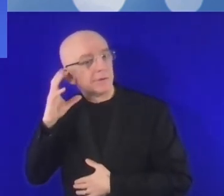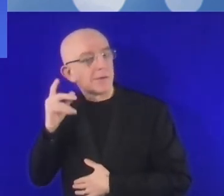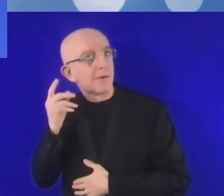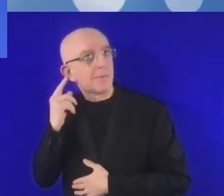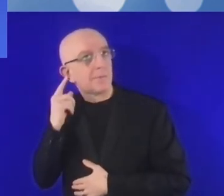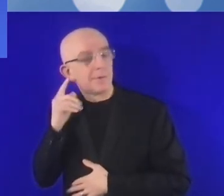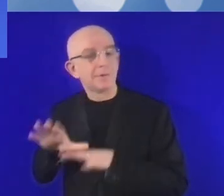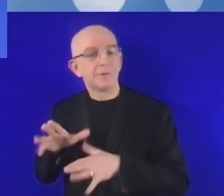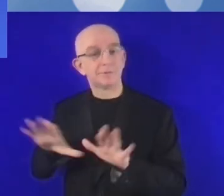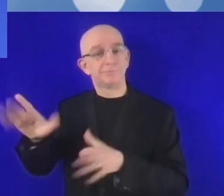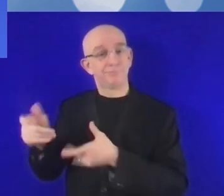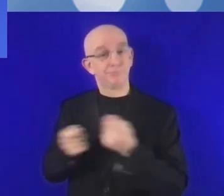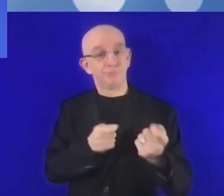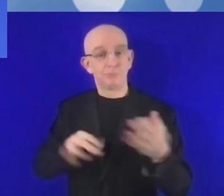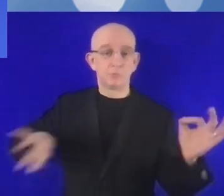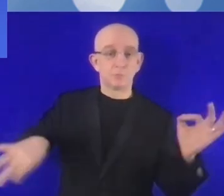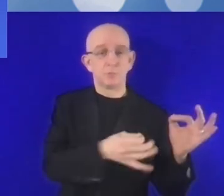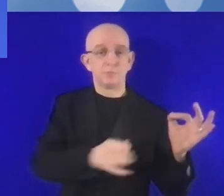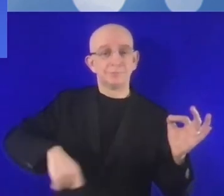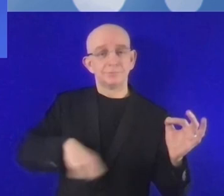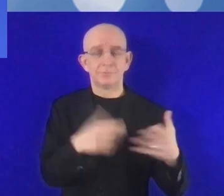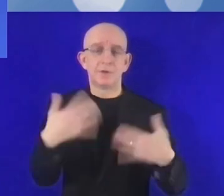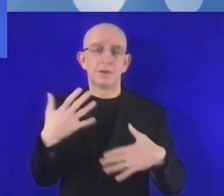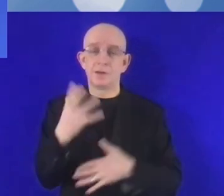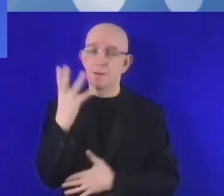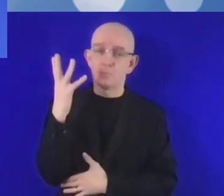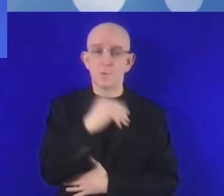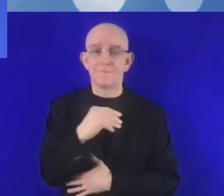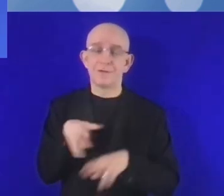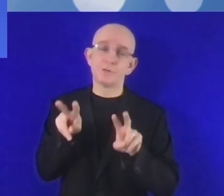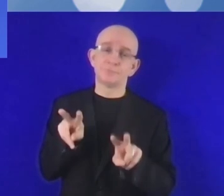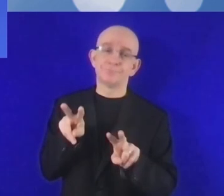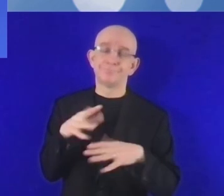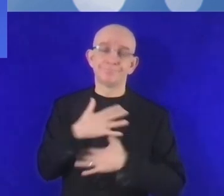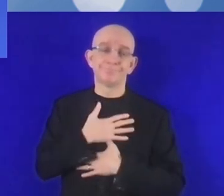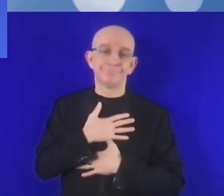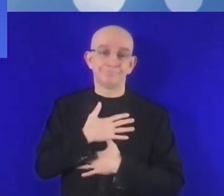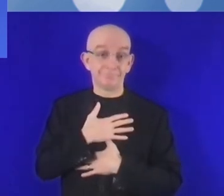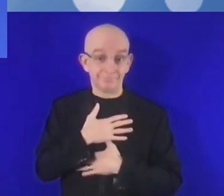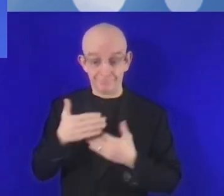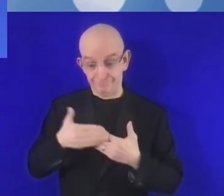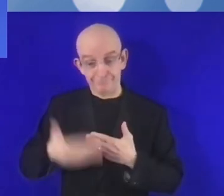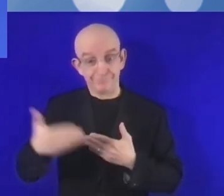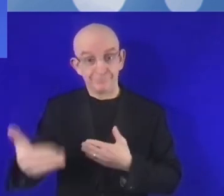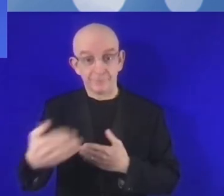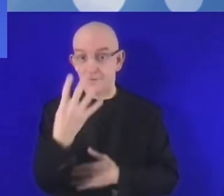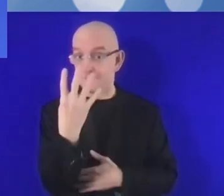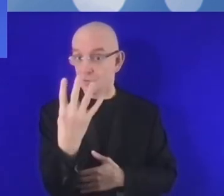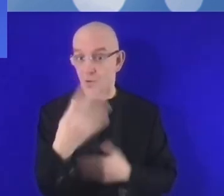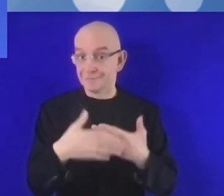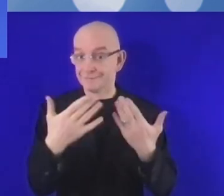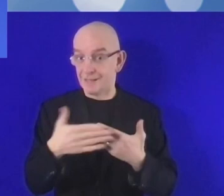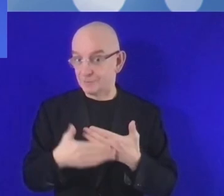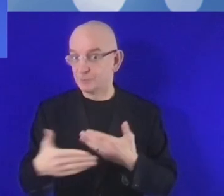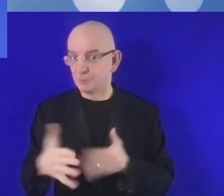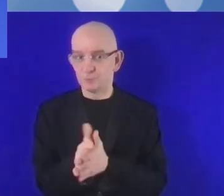of us, four more days of high-level meetings, different sessions, and multiple interesting